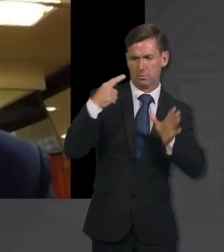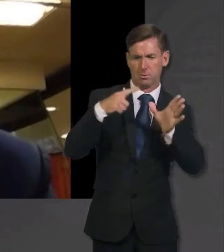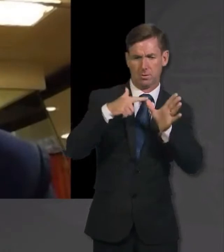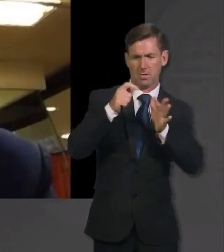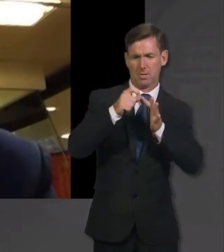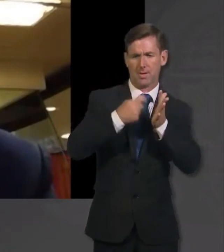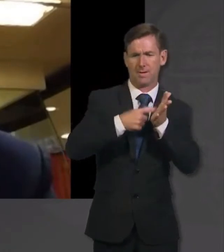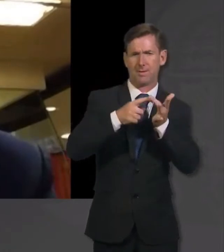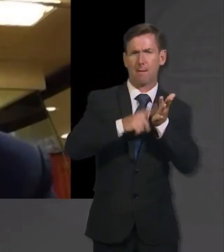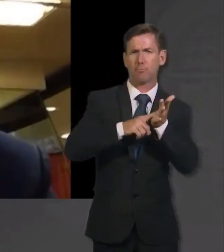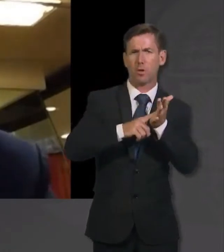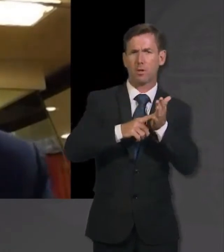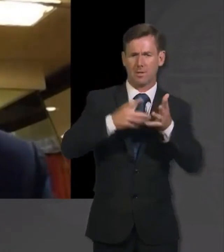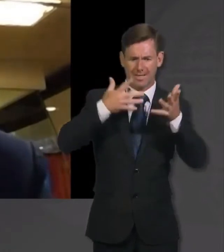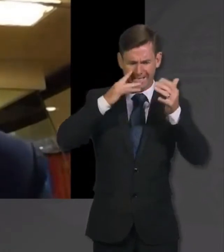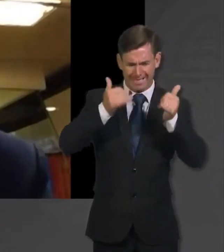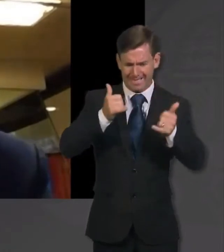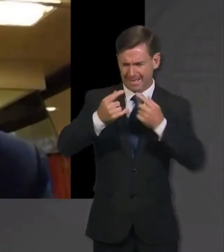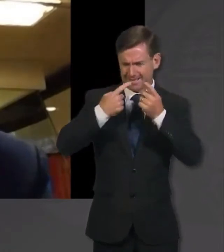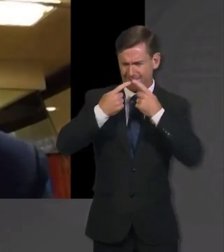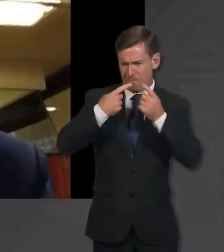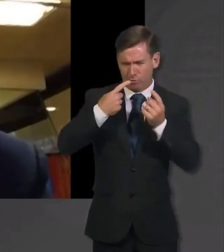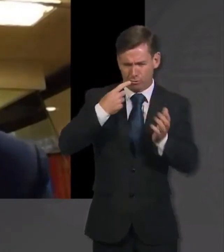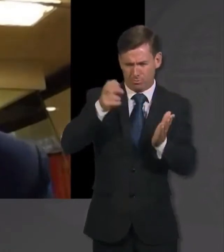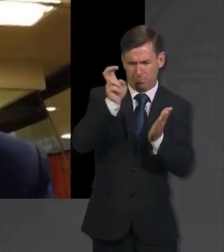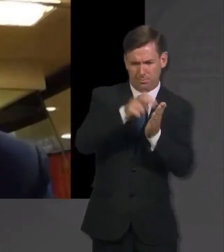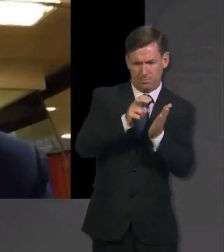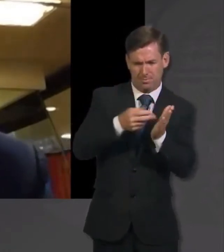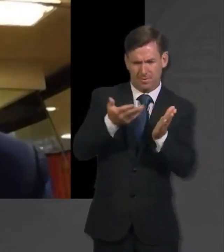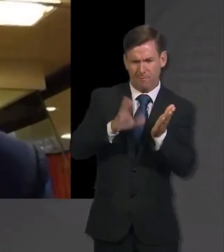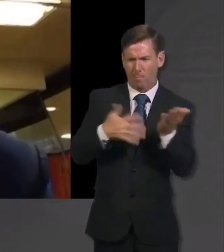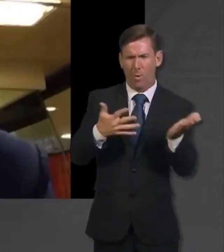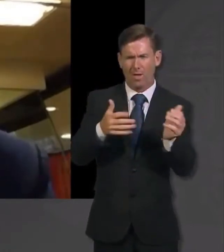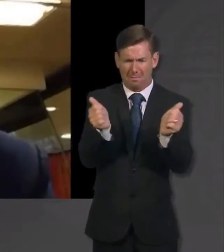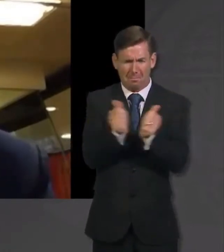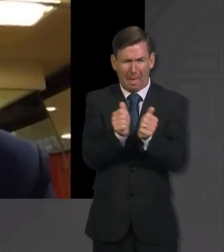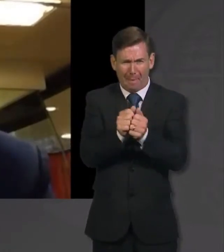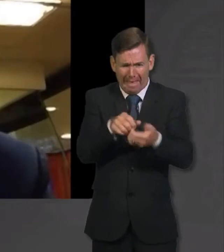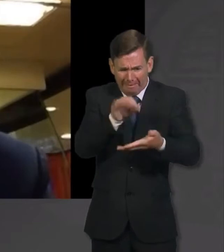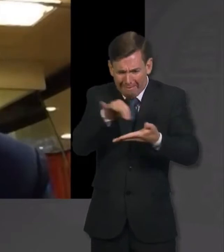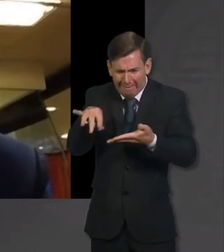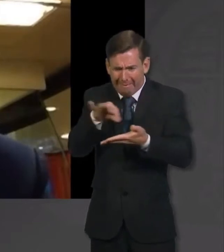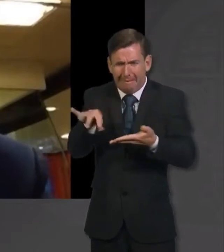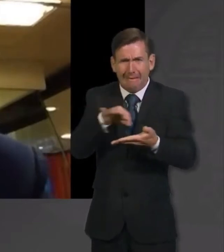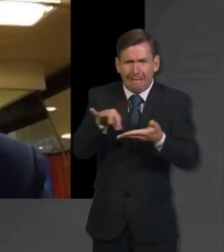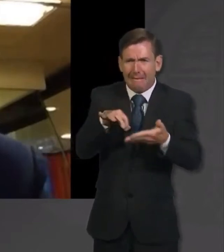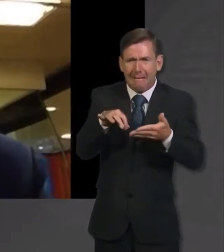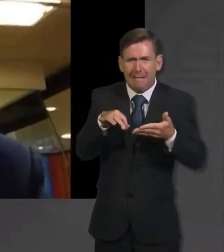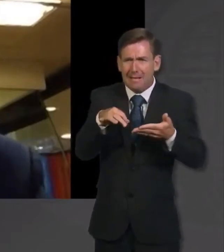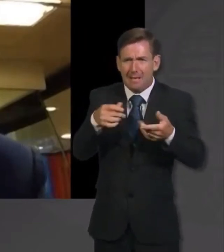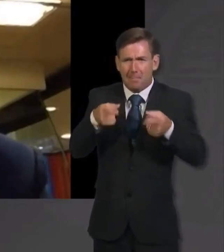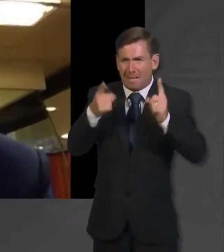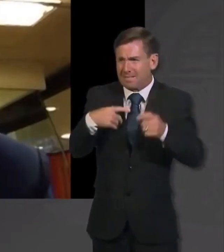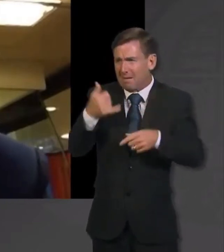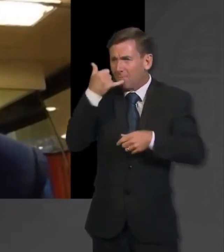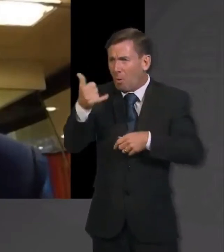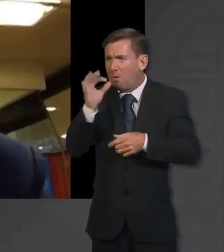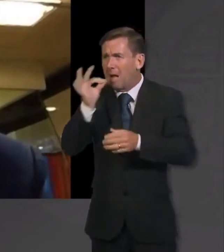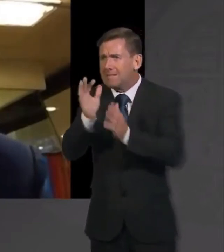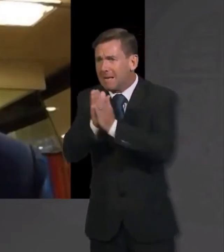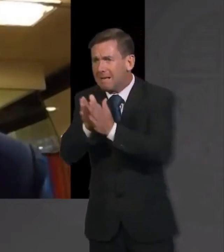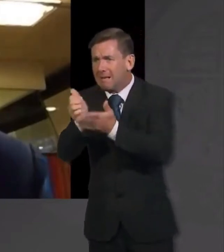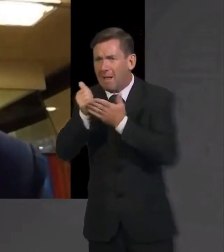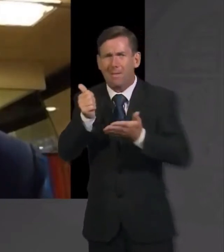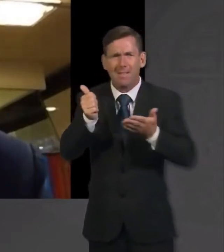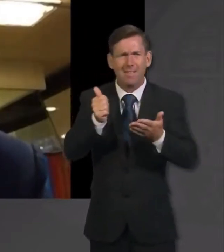of paper, with ministers calling round looking at Excel spreadsheets themselves. Did you prioritise hitting an artificial deadline over doing